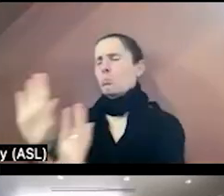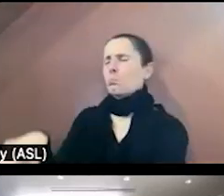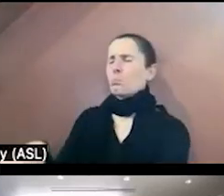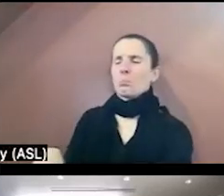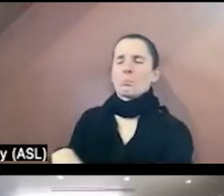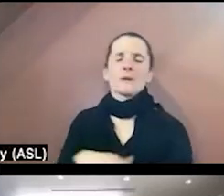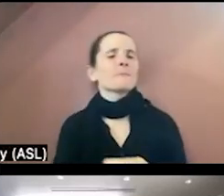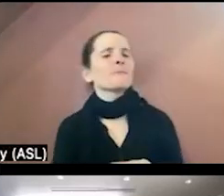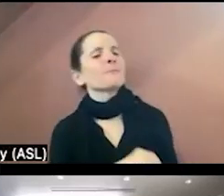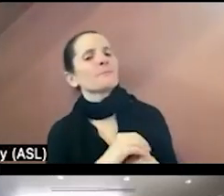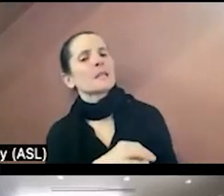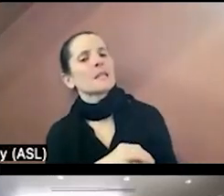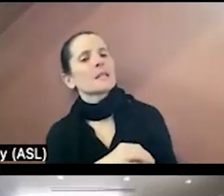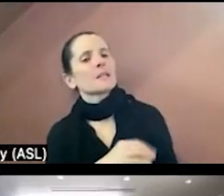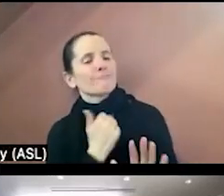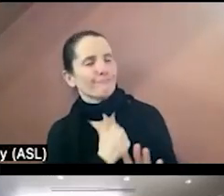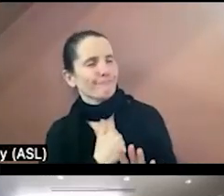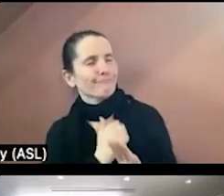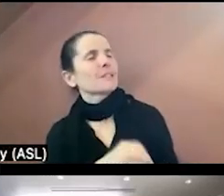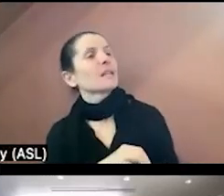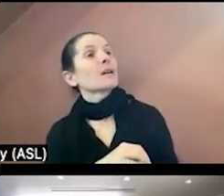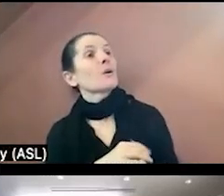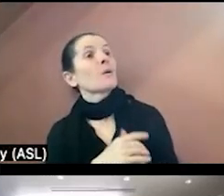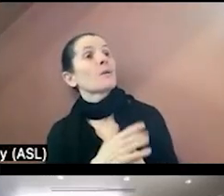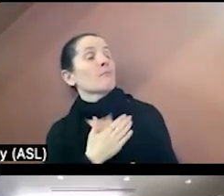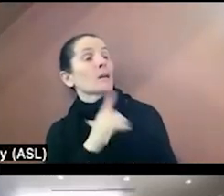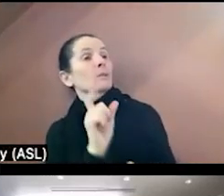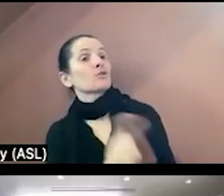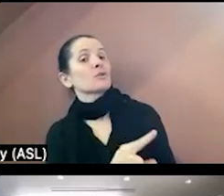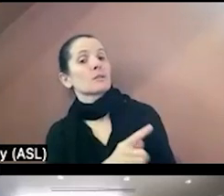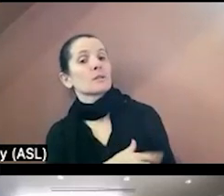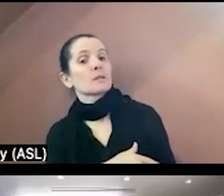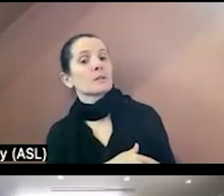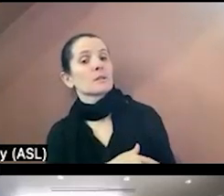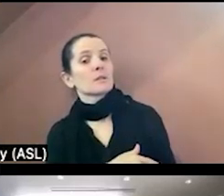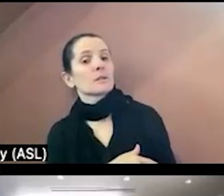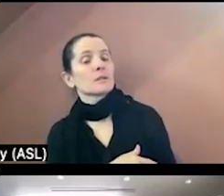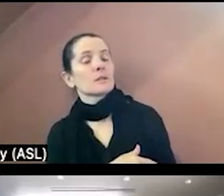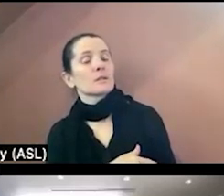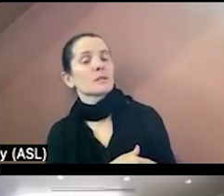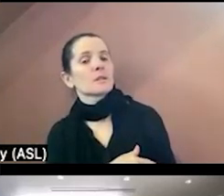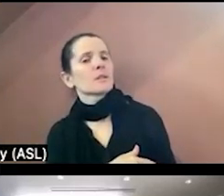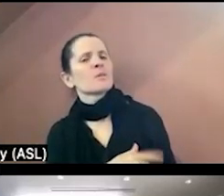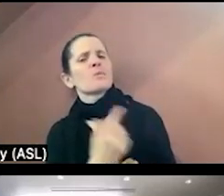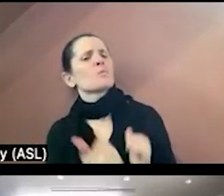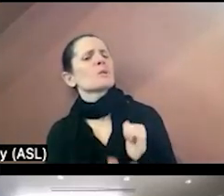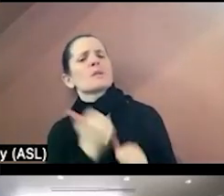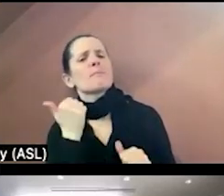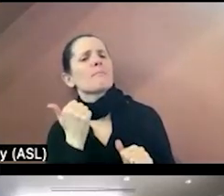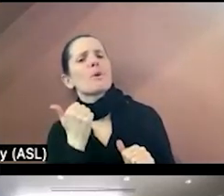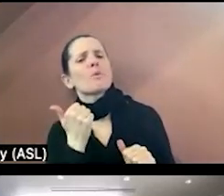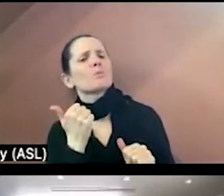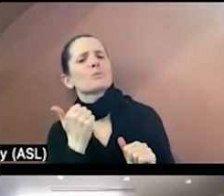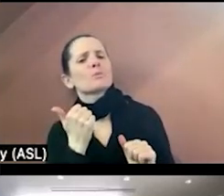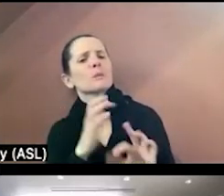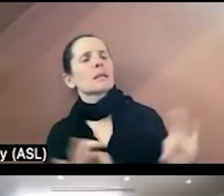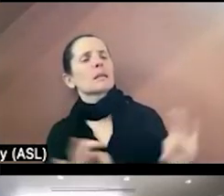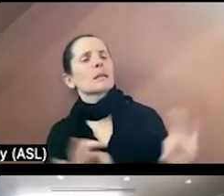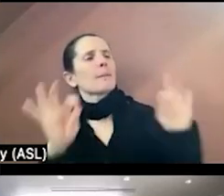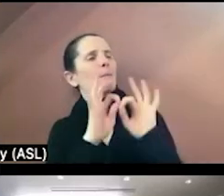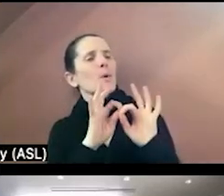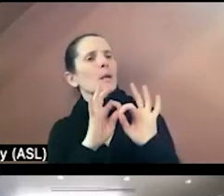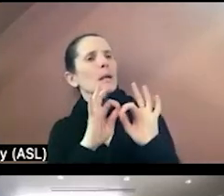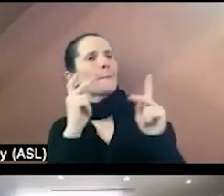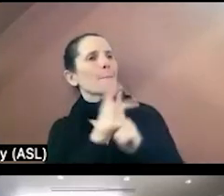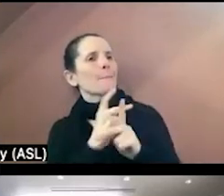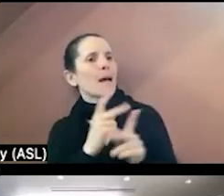All right. So, my question was like, what is the most like important math language out